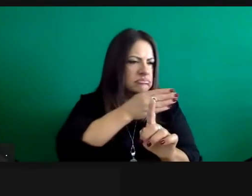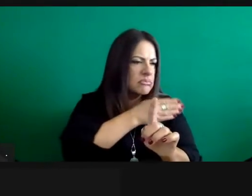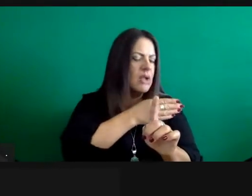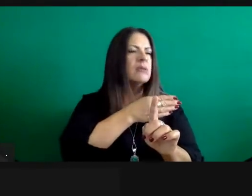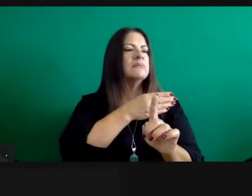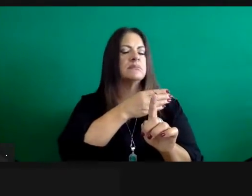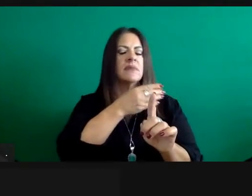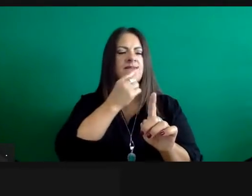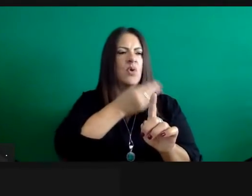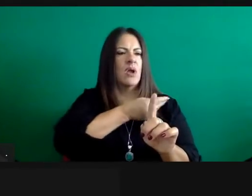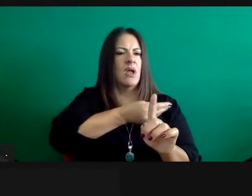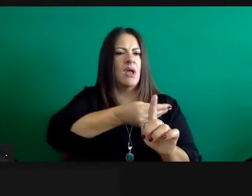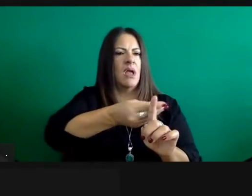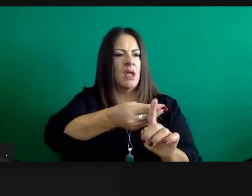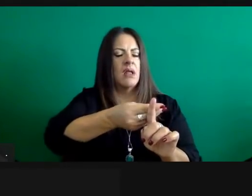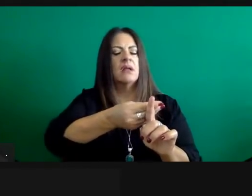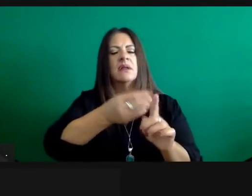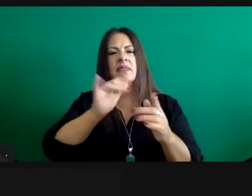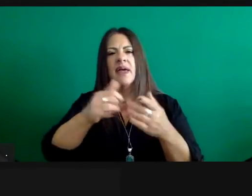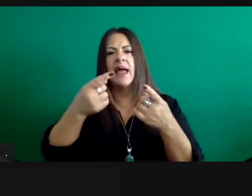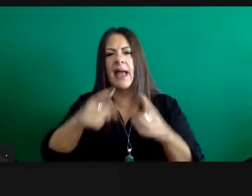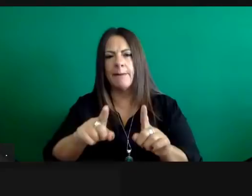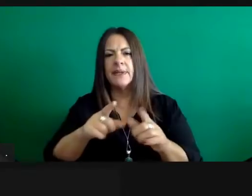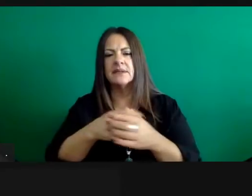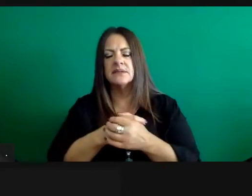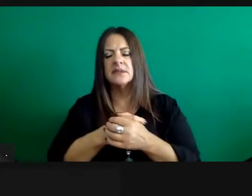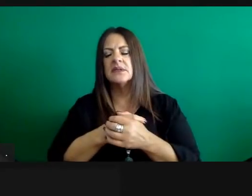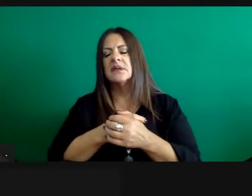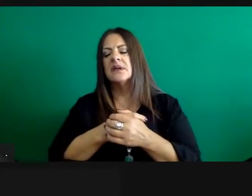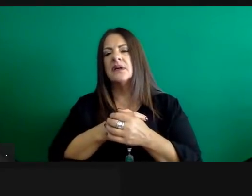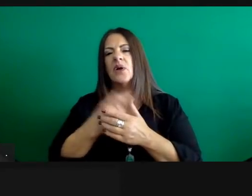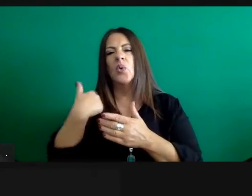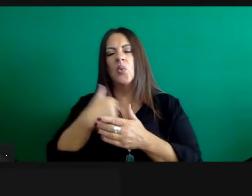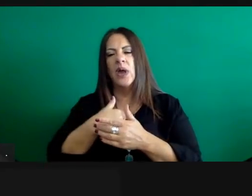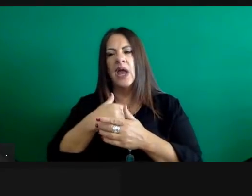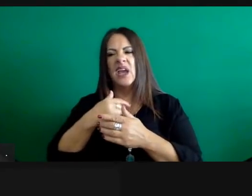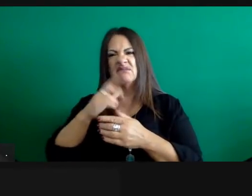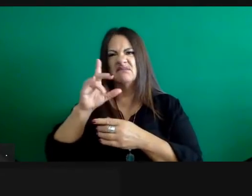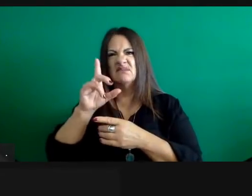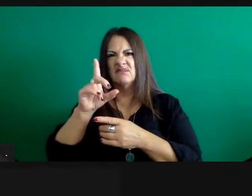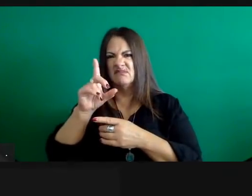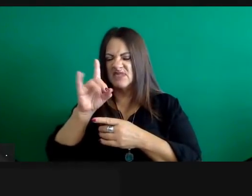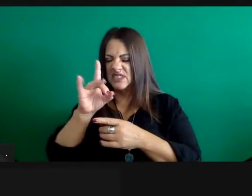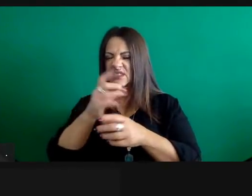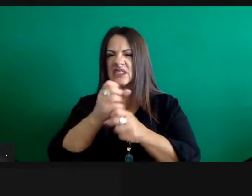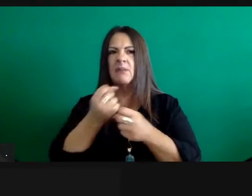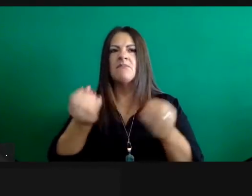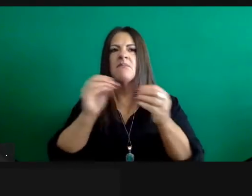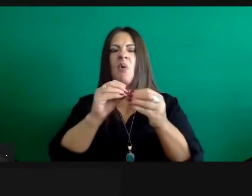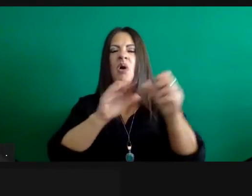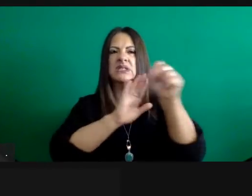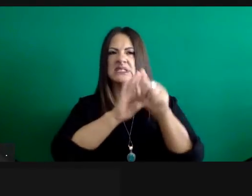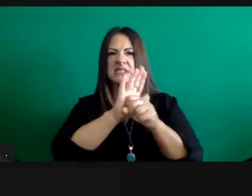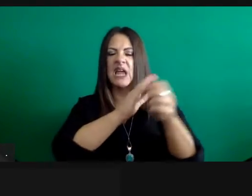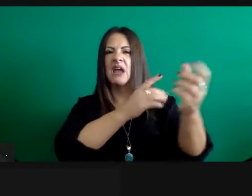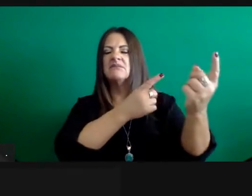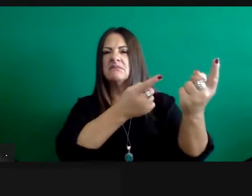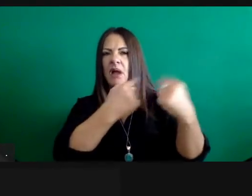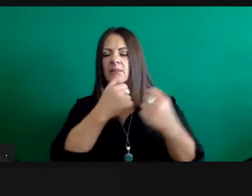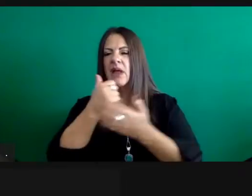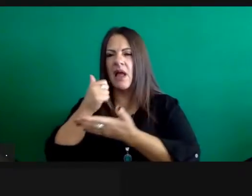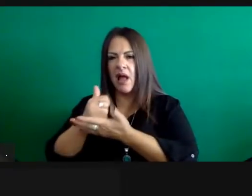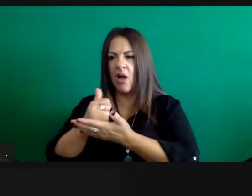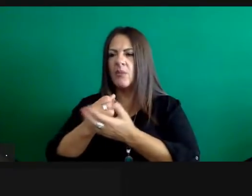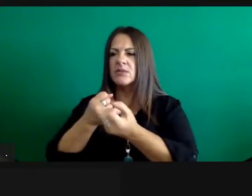believe, given the ability to scale up the staffing through additional state supports, the ability at the